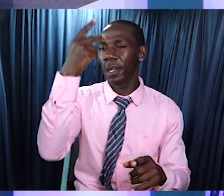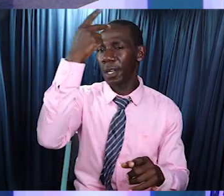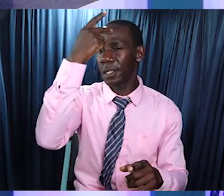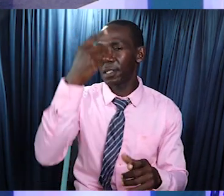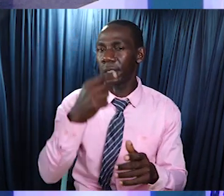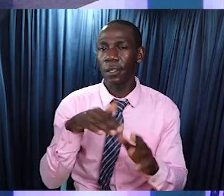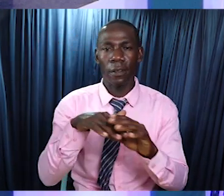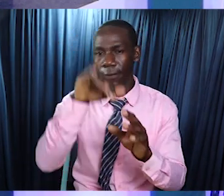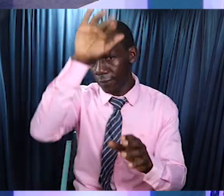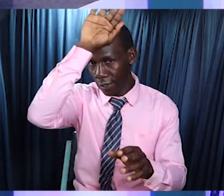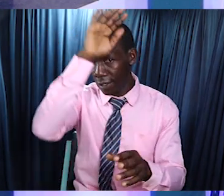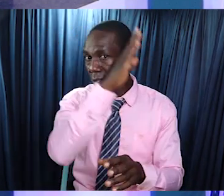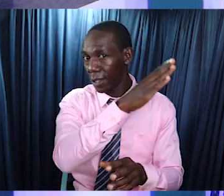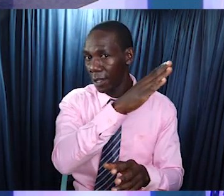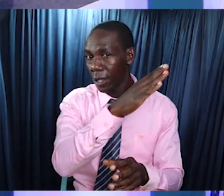my parents in the village.